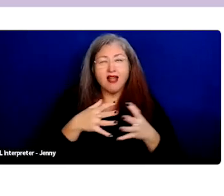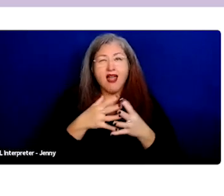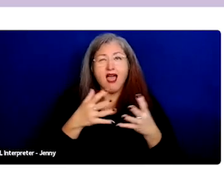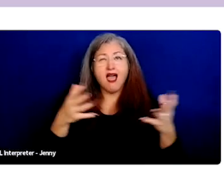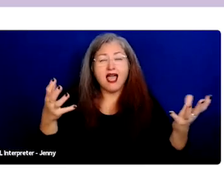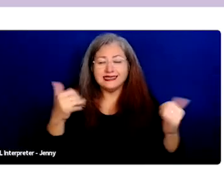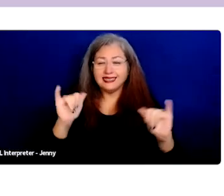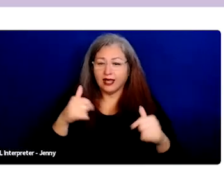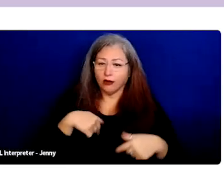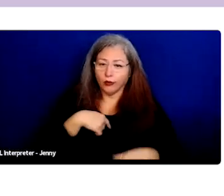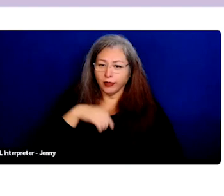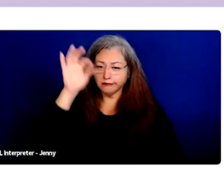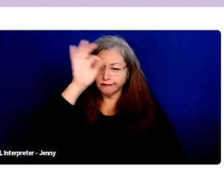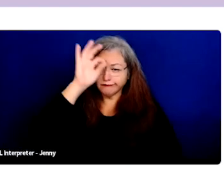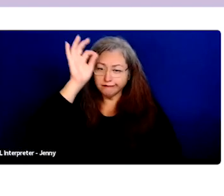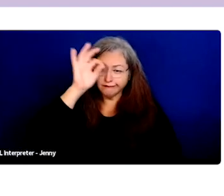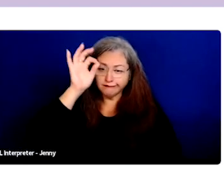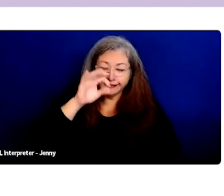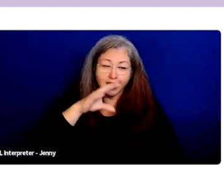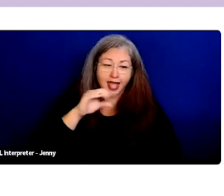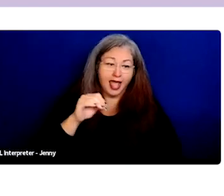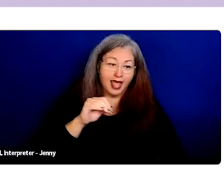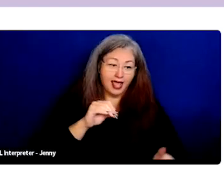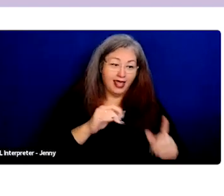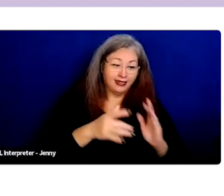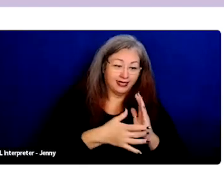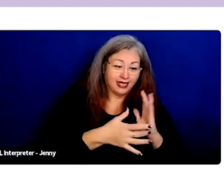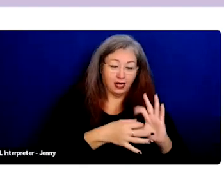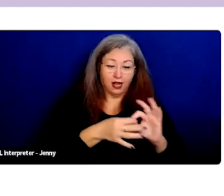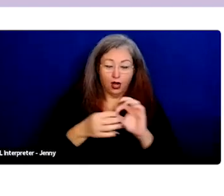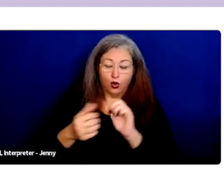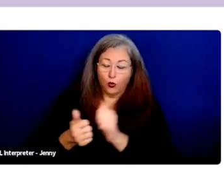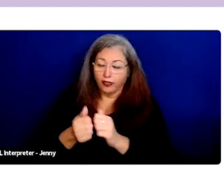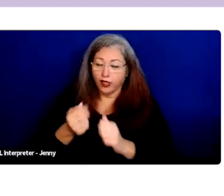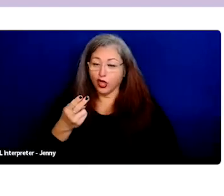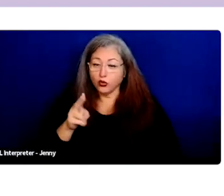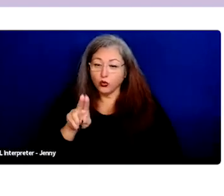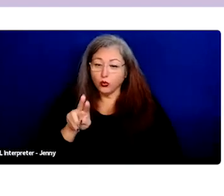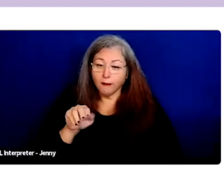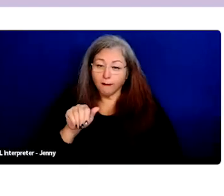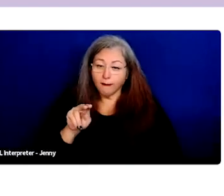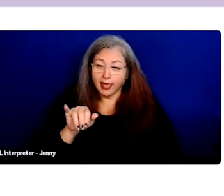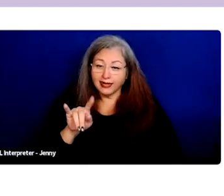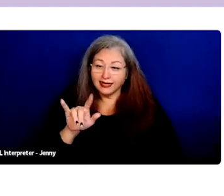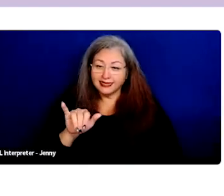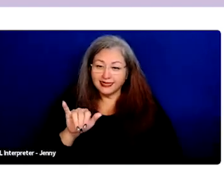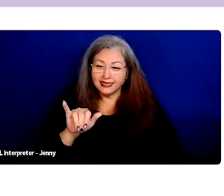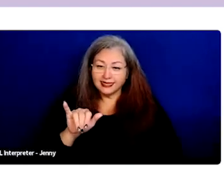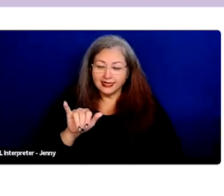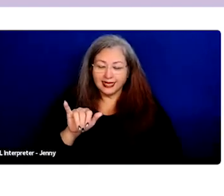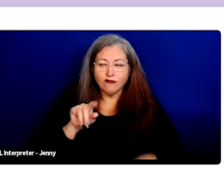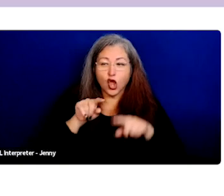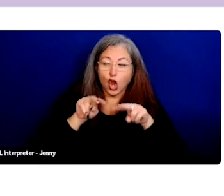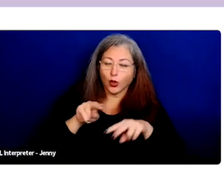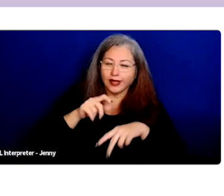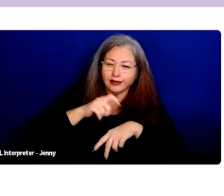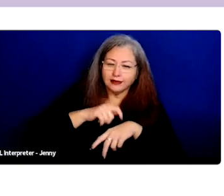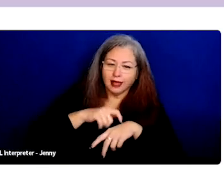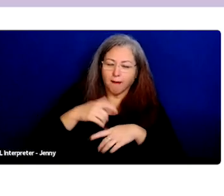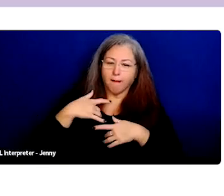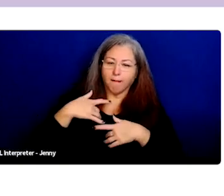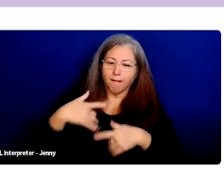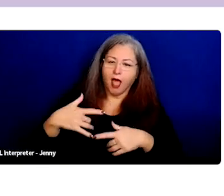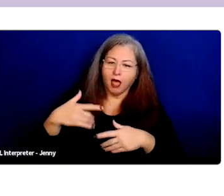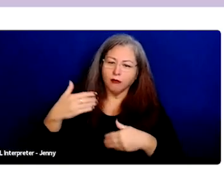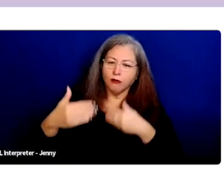the technology of our humanity is way slower if we're using time, right? In context of measuring at